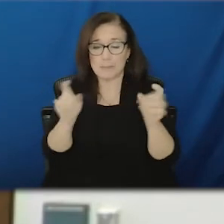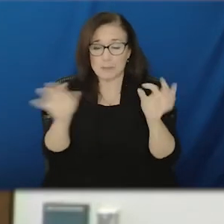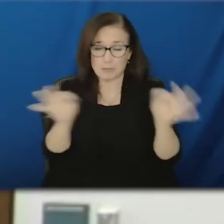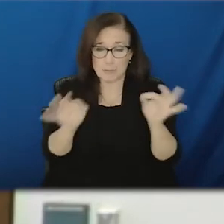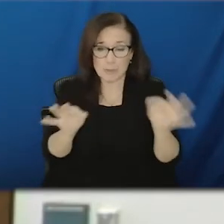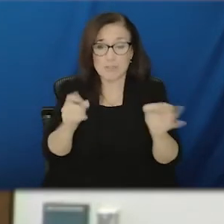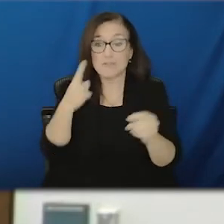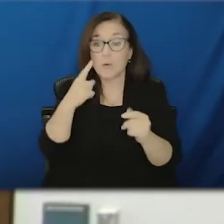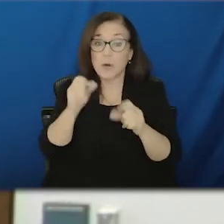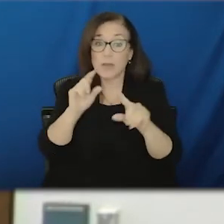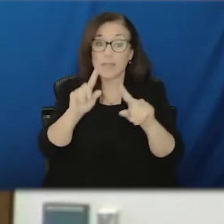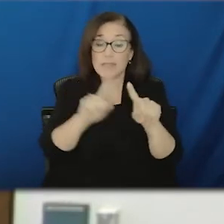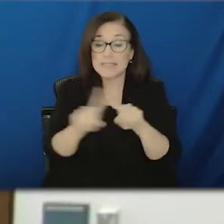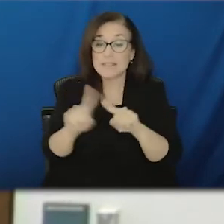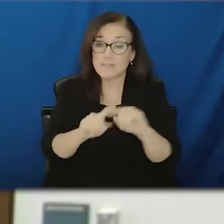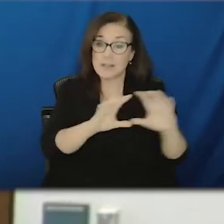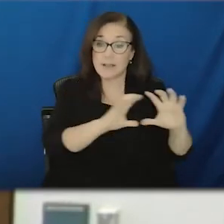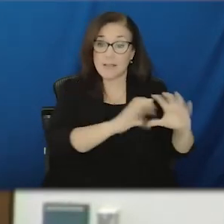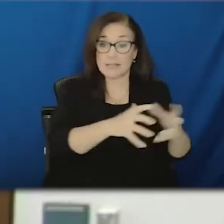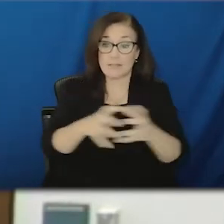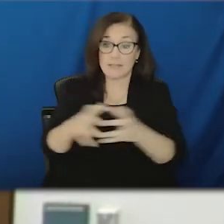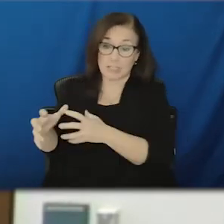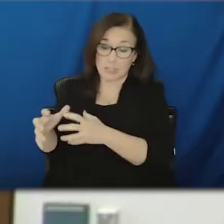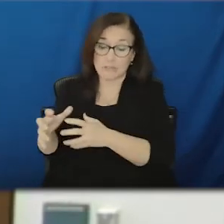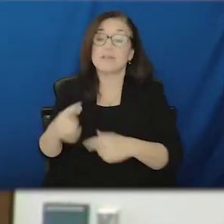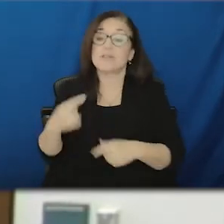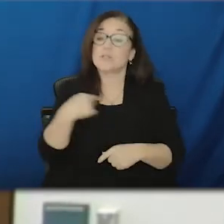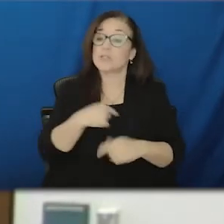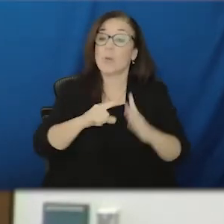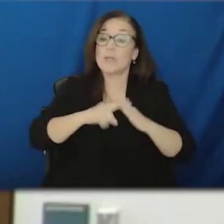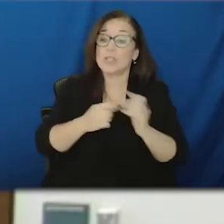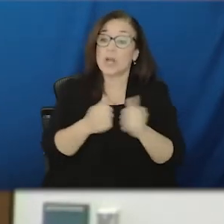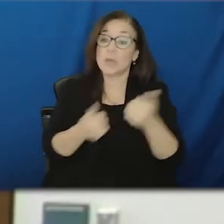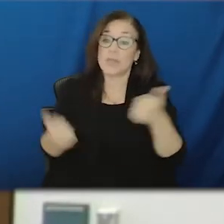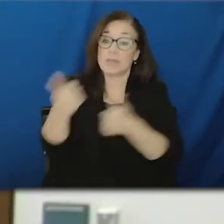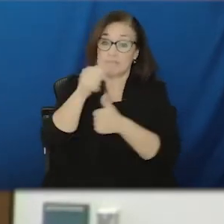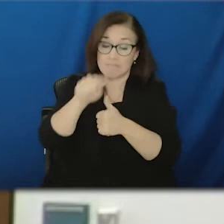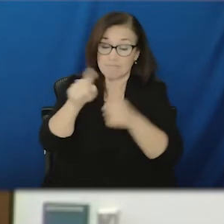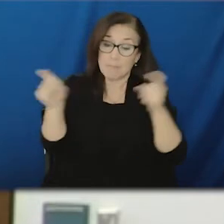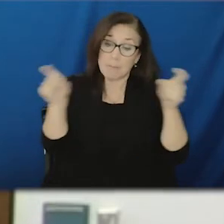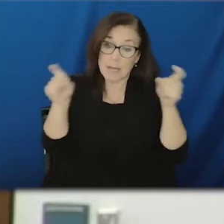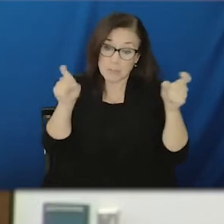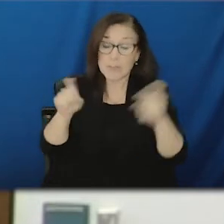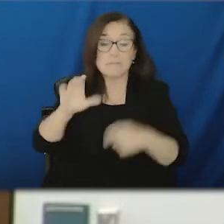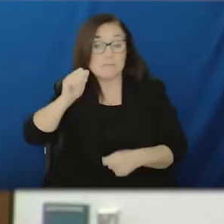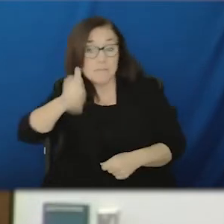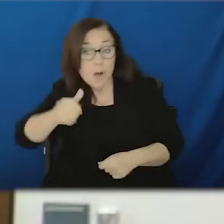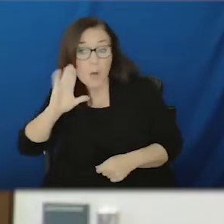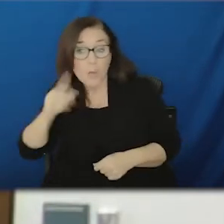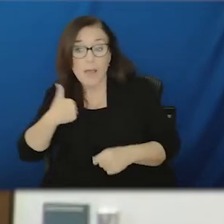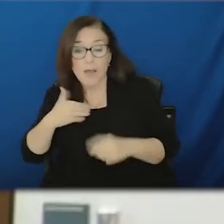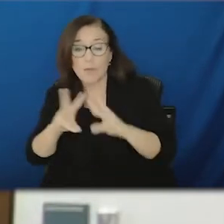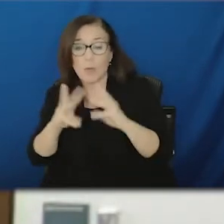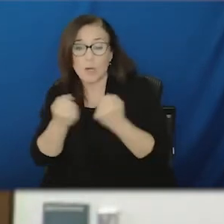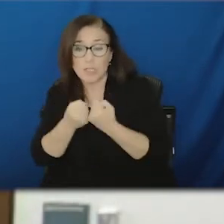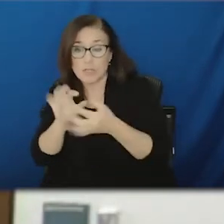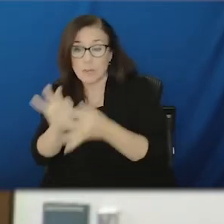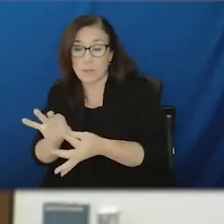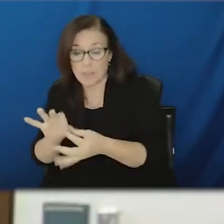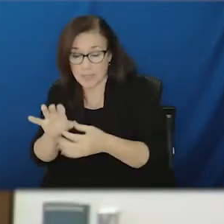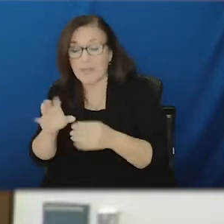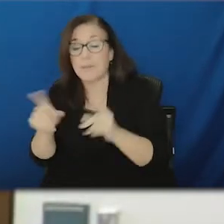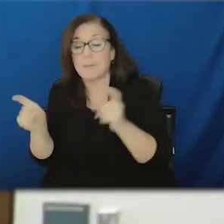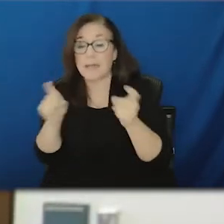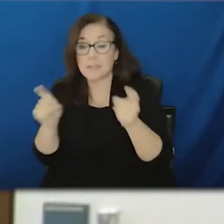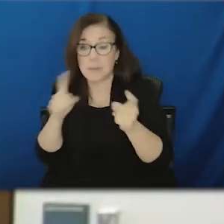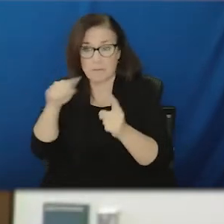so what we're doing is starting with our management descriptions. In fact, tomorrow we have a workshop with management around this very topic. And then we'll